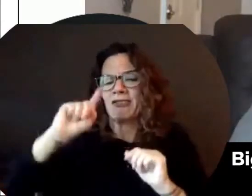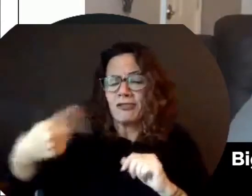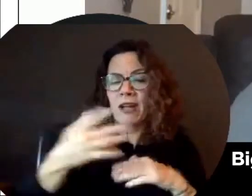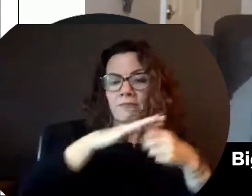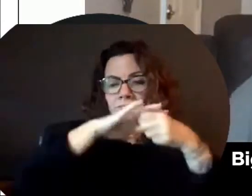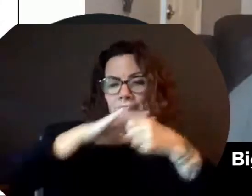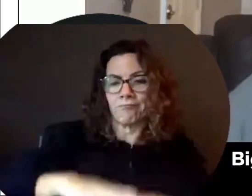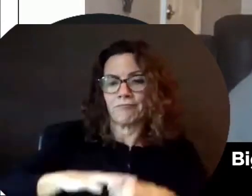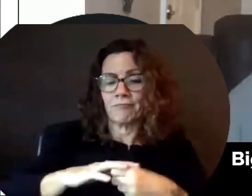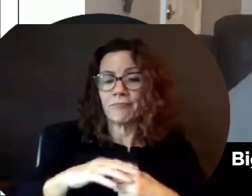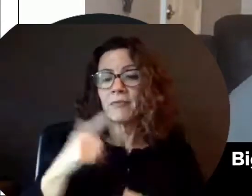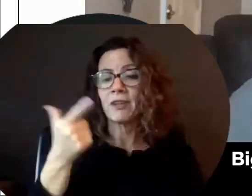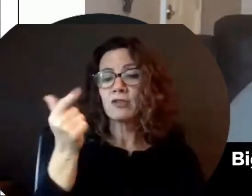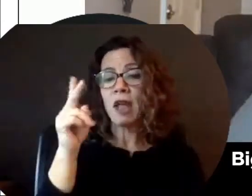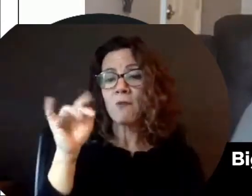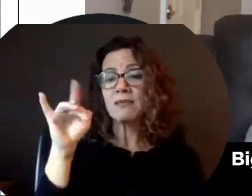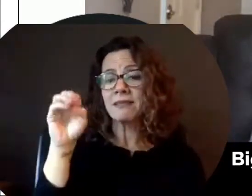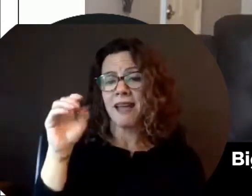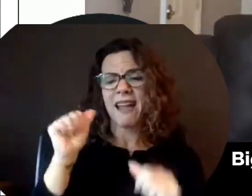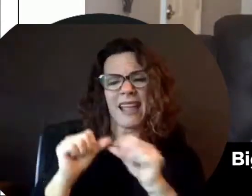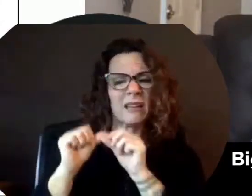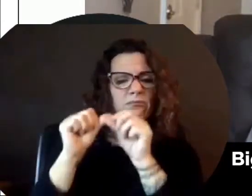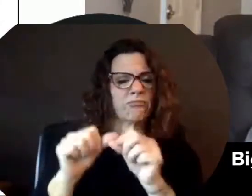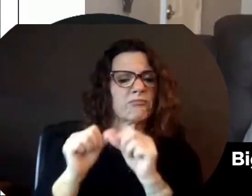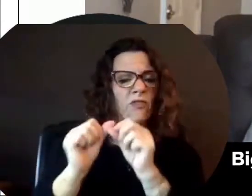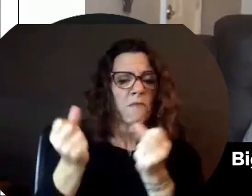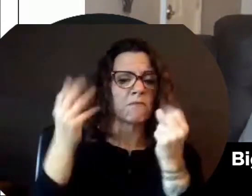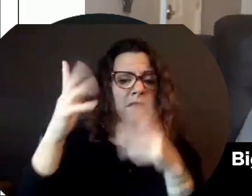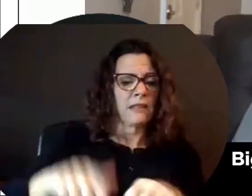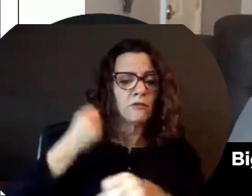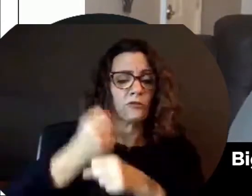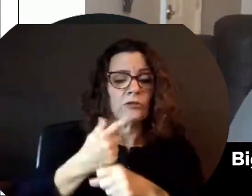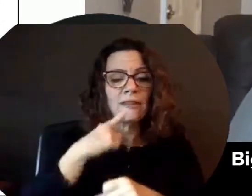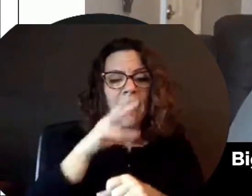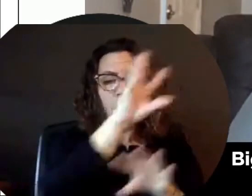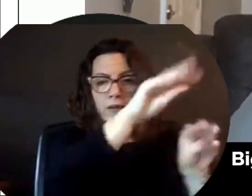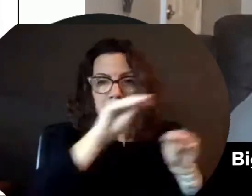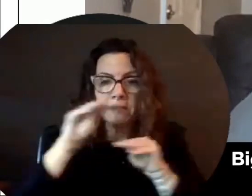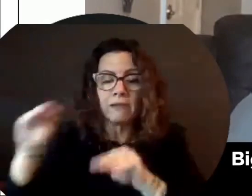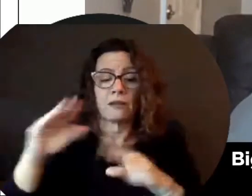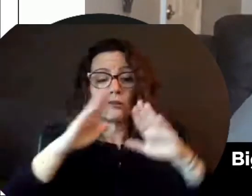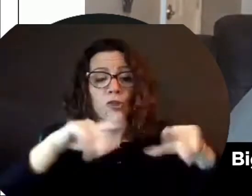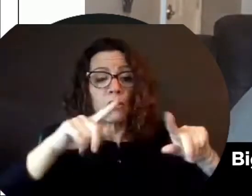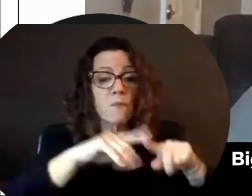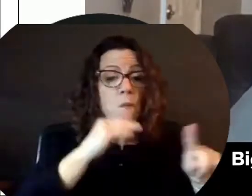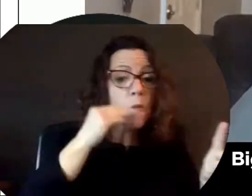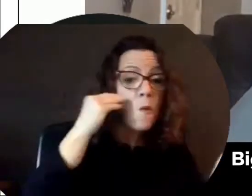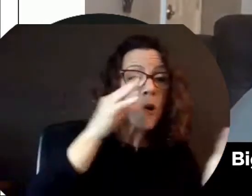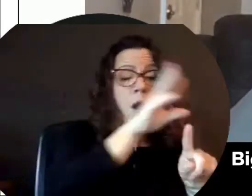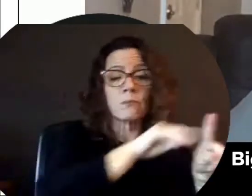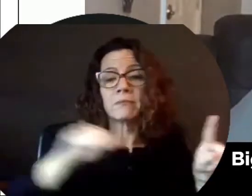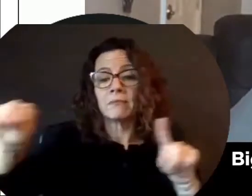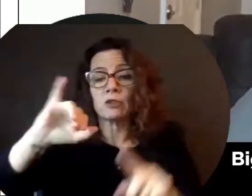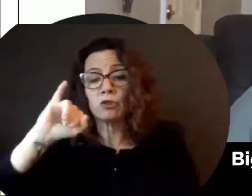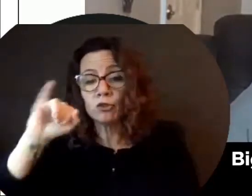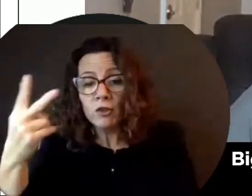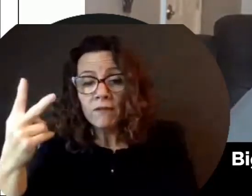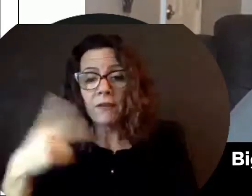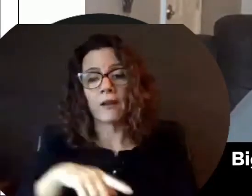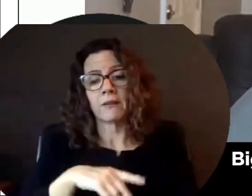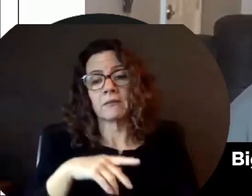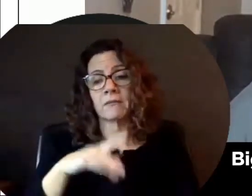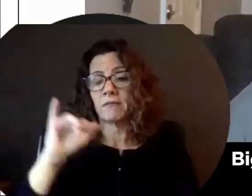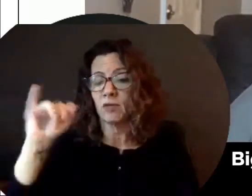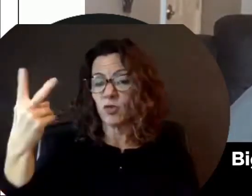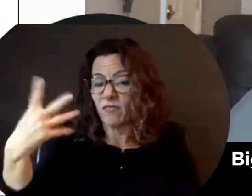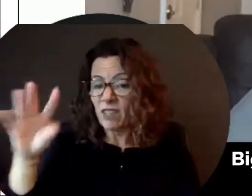like when you look at the definition of genocide within that system of genocide. And that's also part of what like is